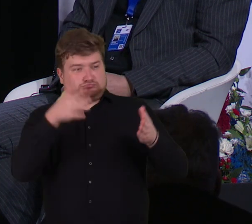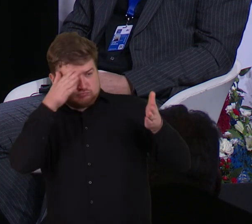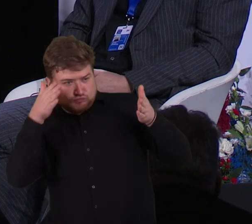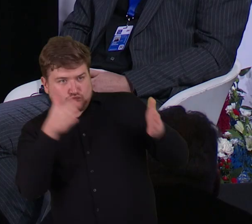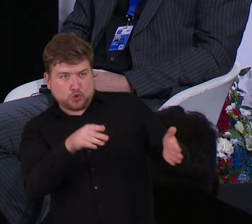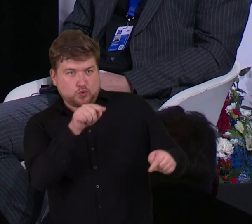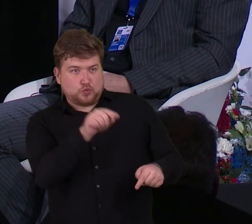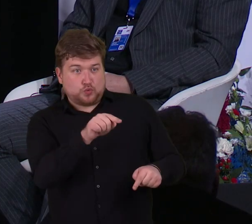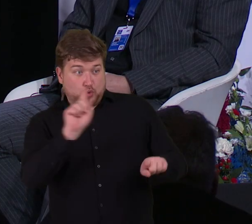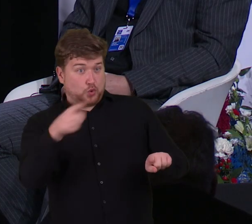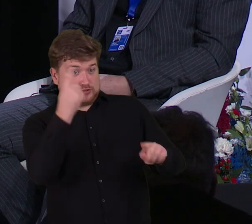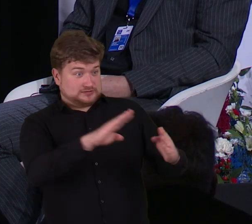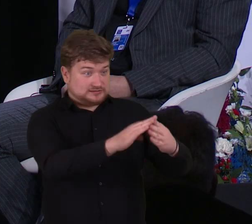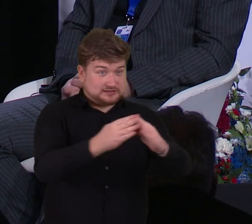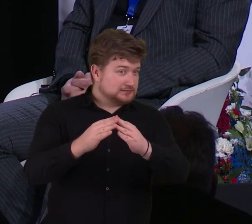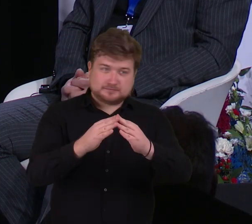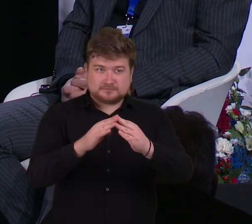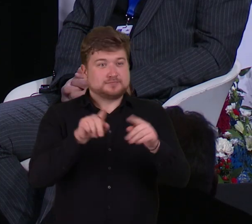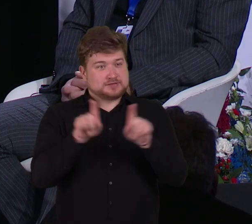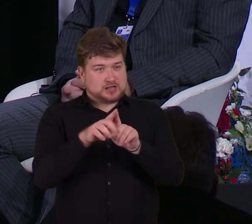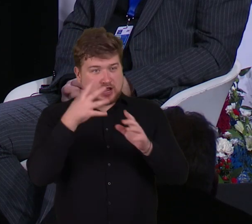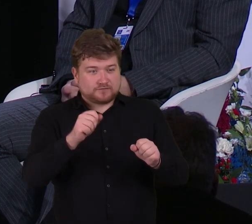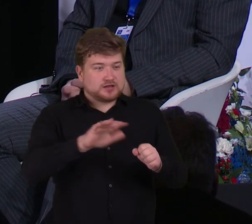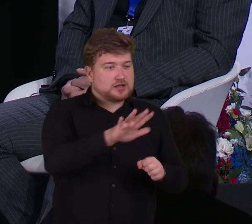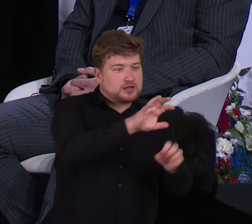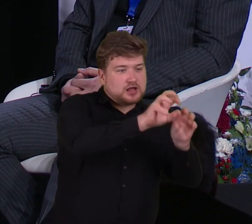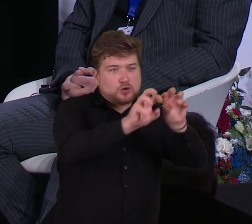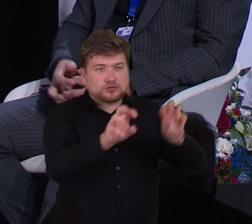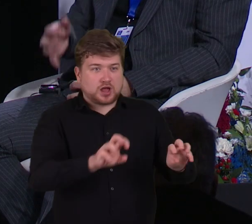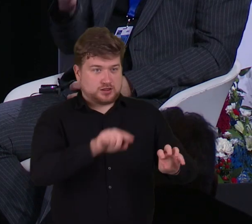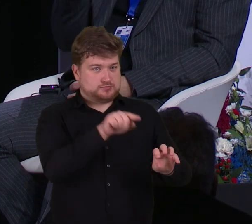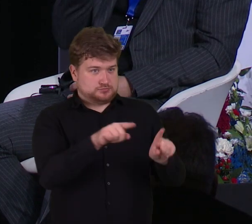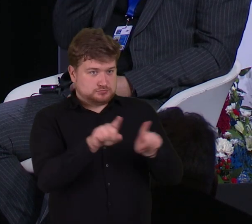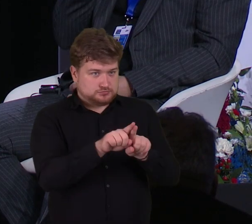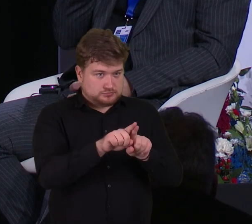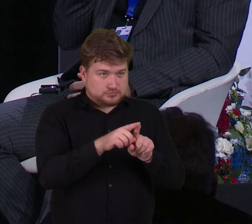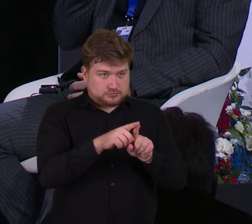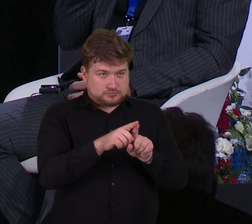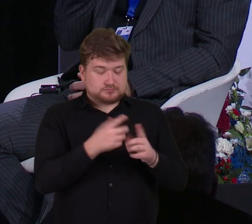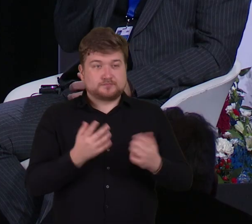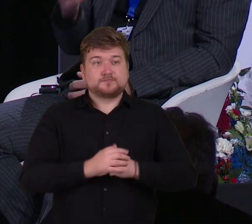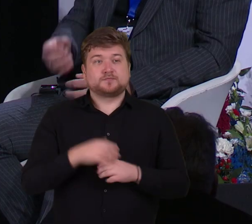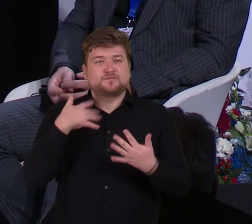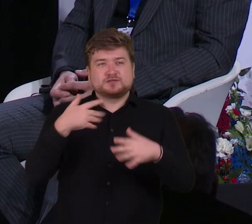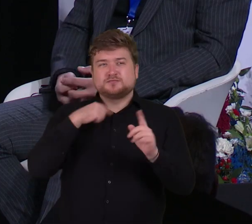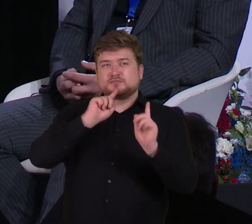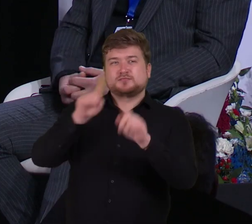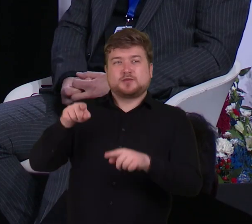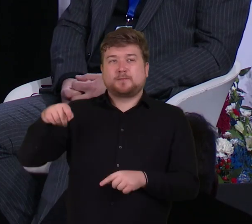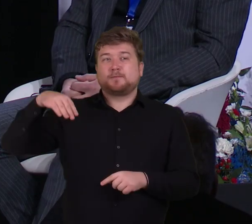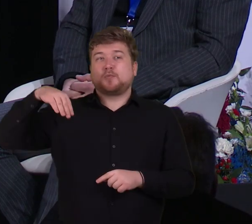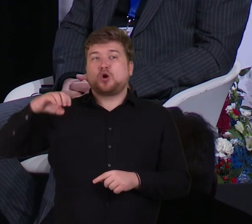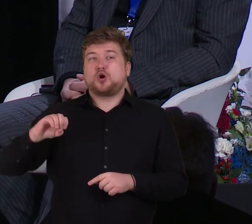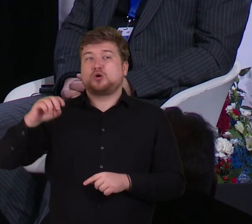this goes back to the very ancient idea of the Greek polis, which is always the city,